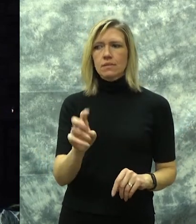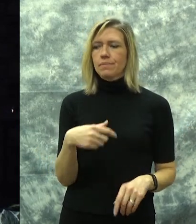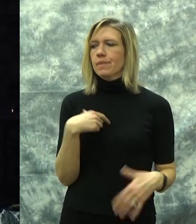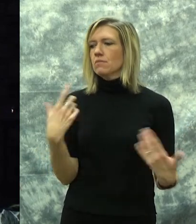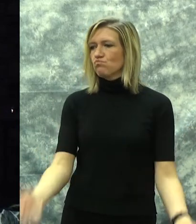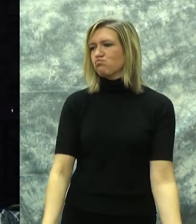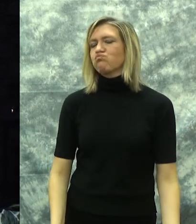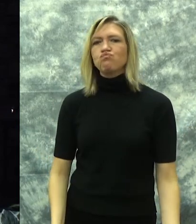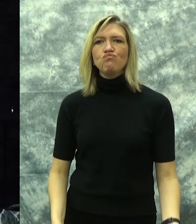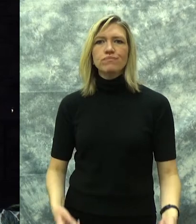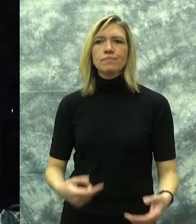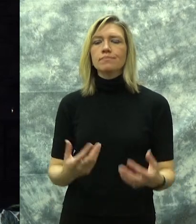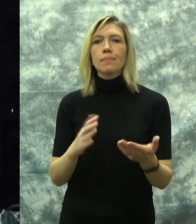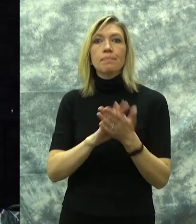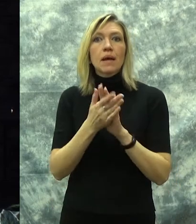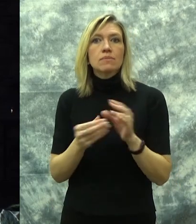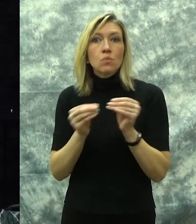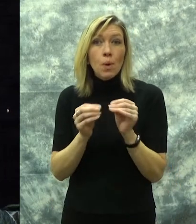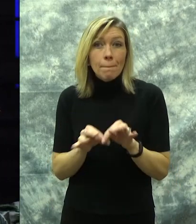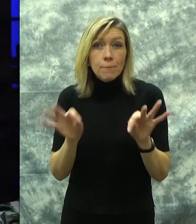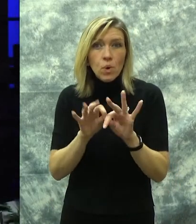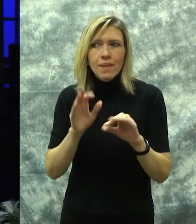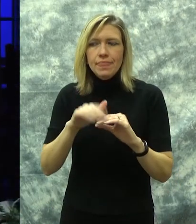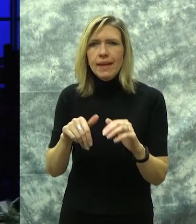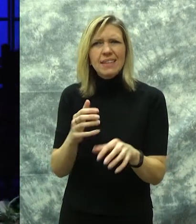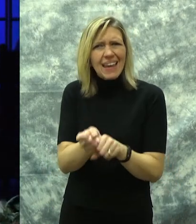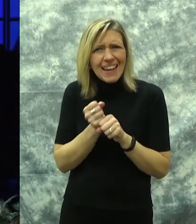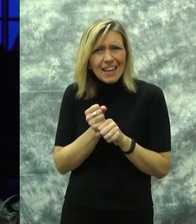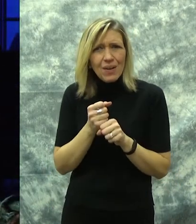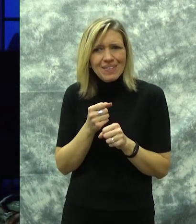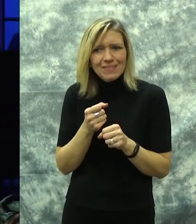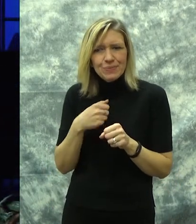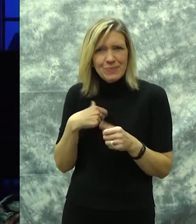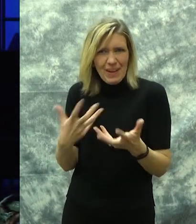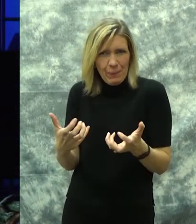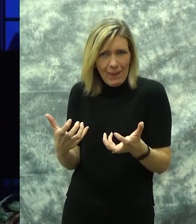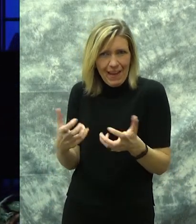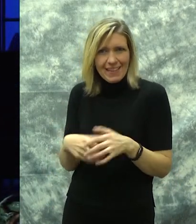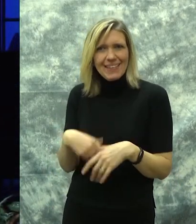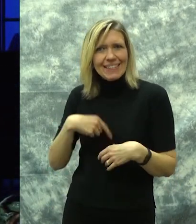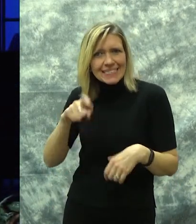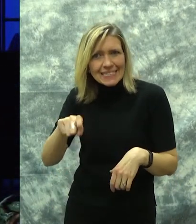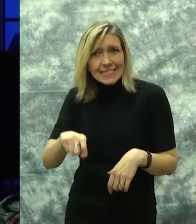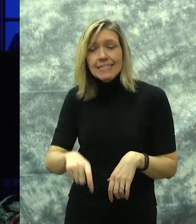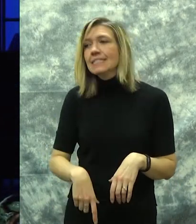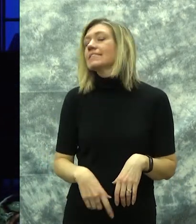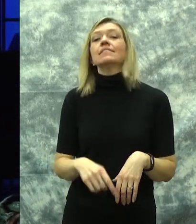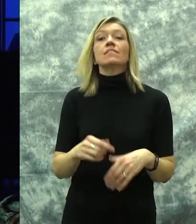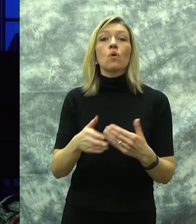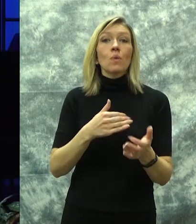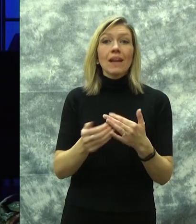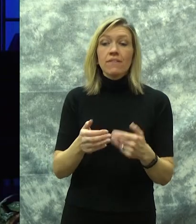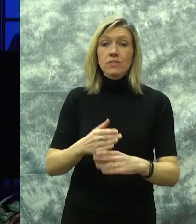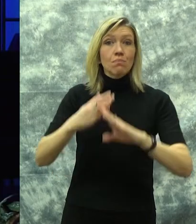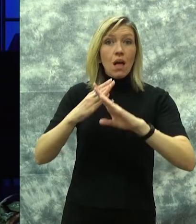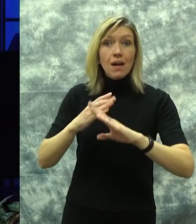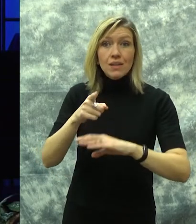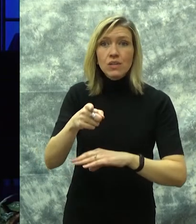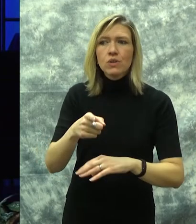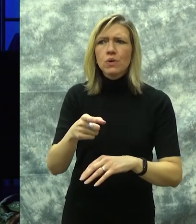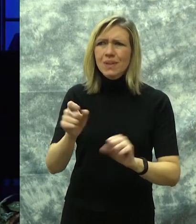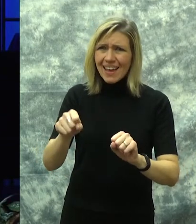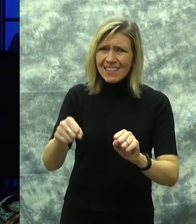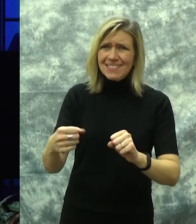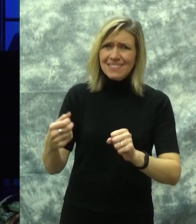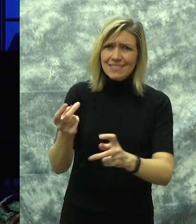and getting what we need. And that's part of that everyday focus on your success is whatever's in your way, yes, hold accountable, but get your needs met